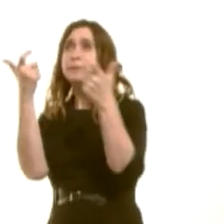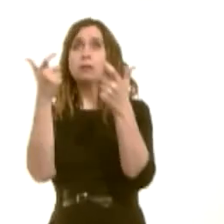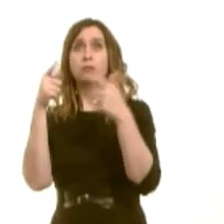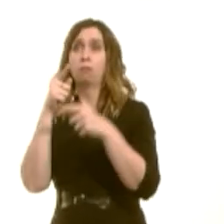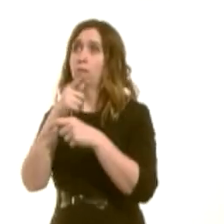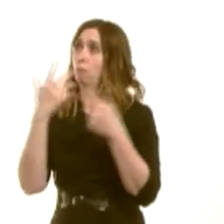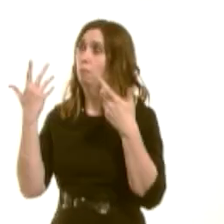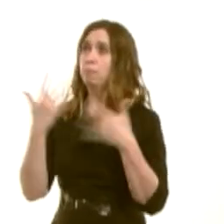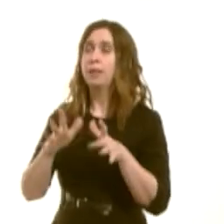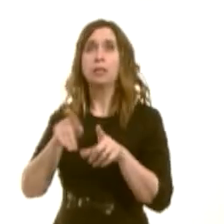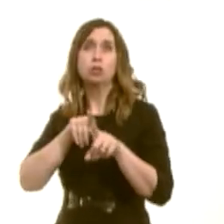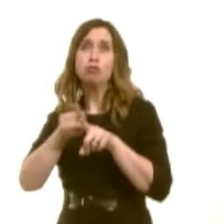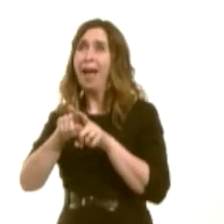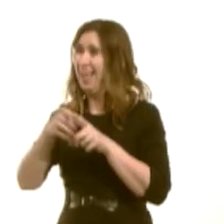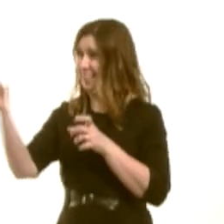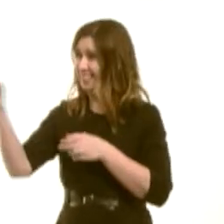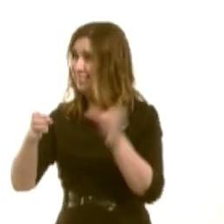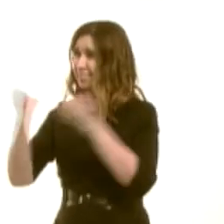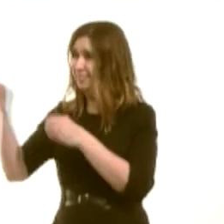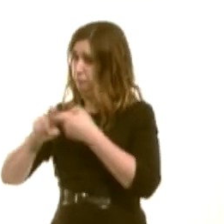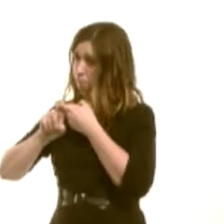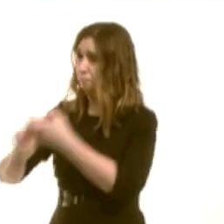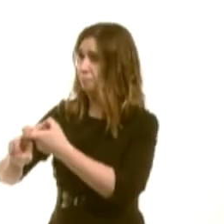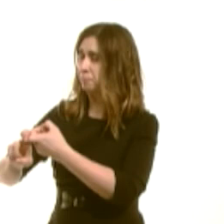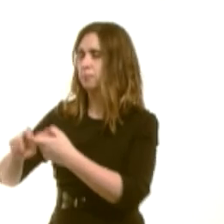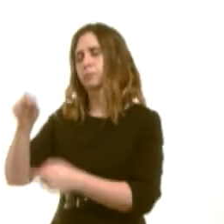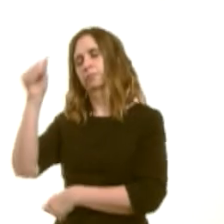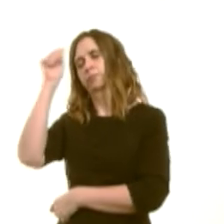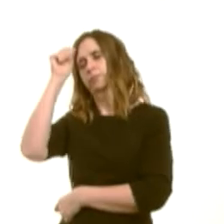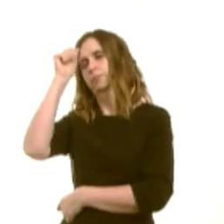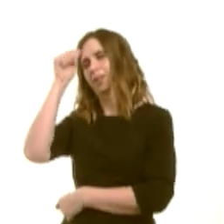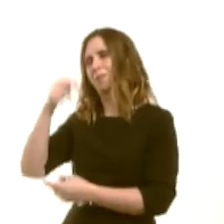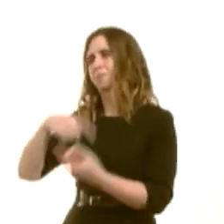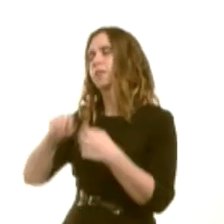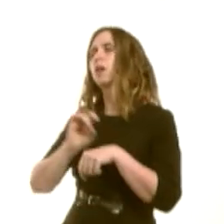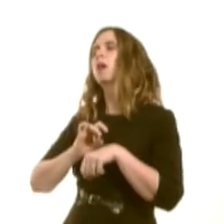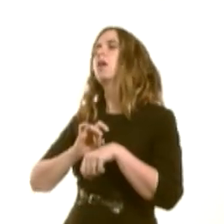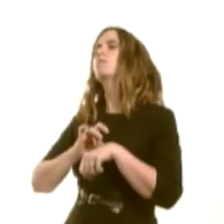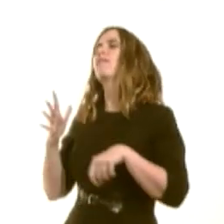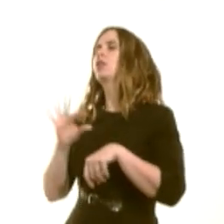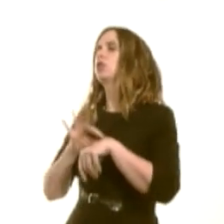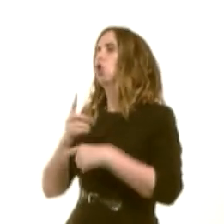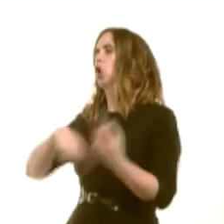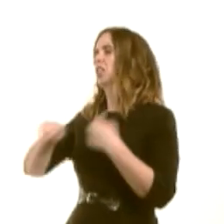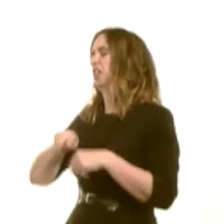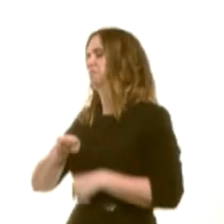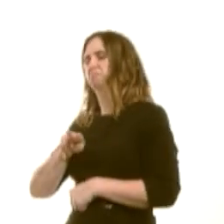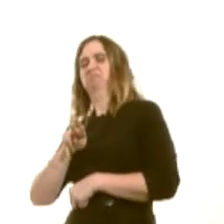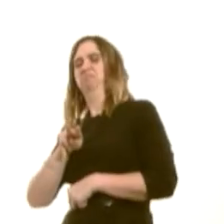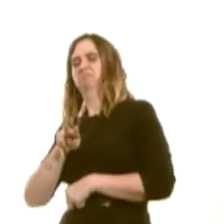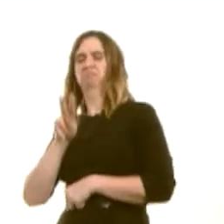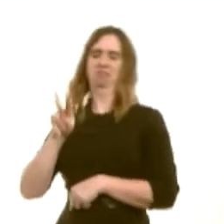many things to try and recruit. We know that there's a problem with the attitude of the profession to the department, and we know